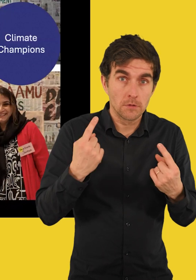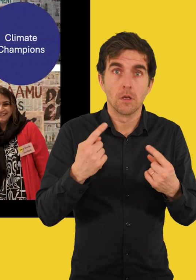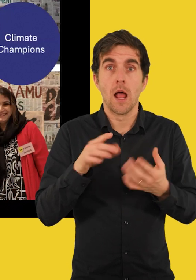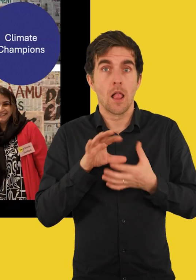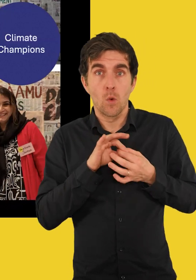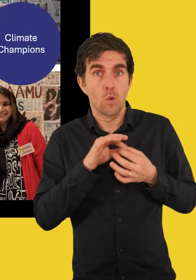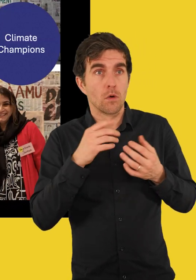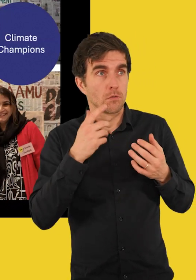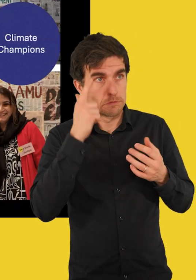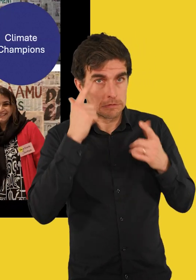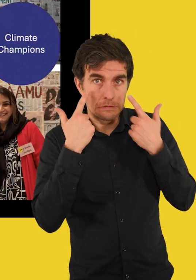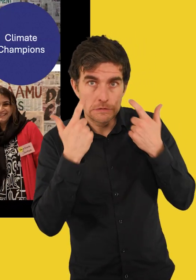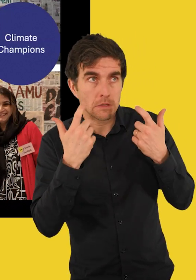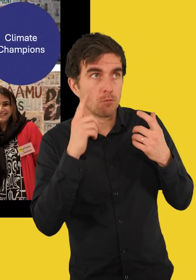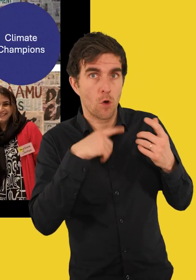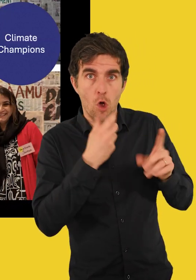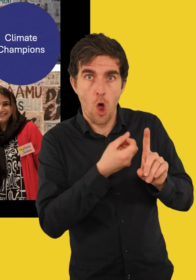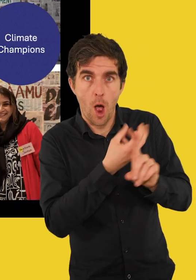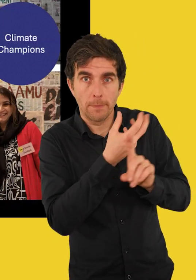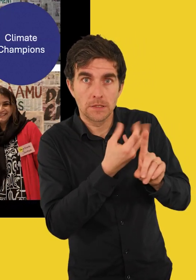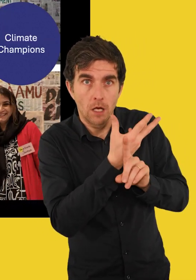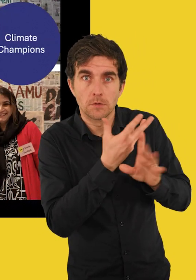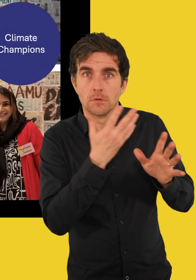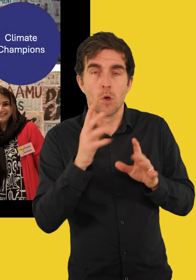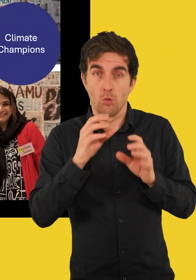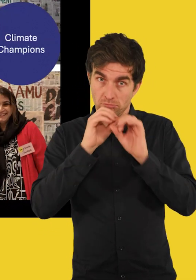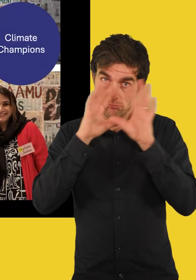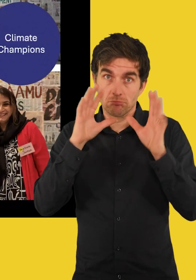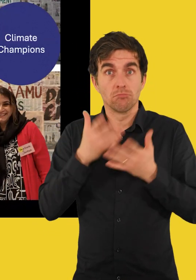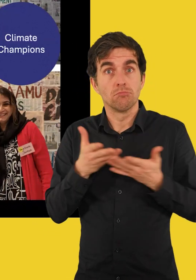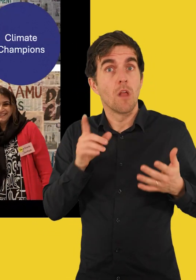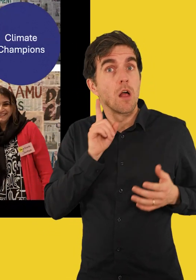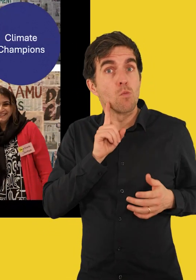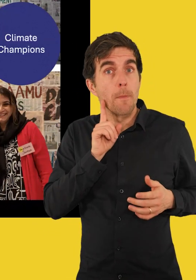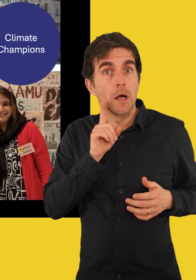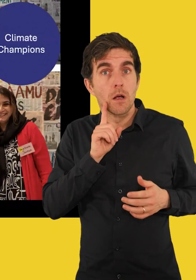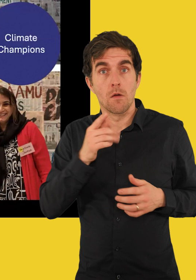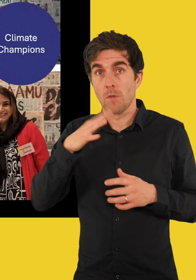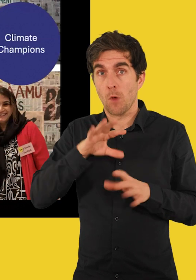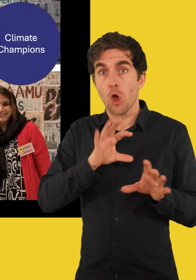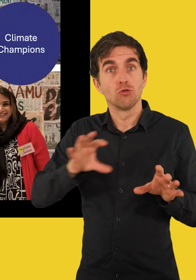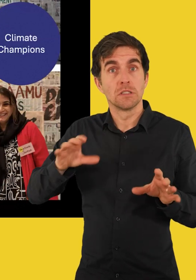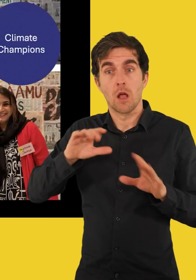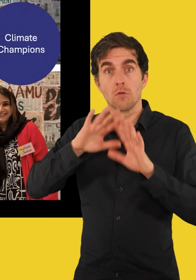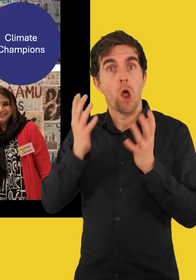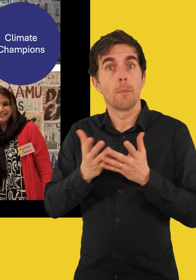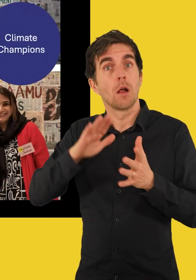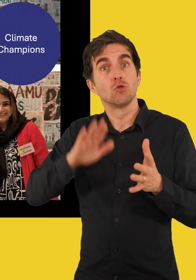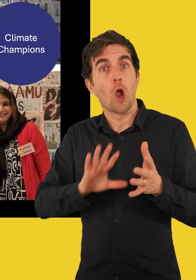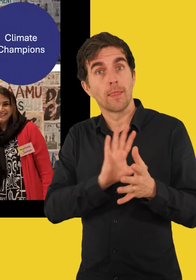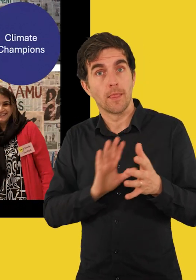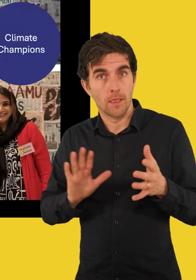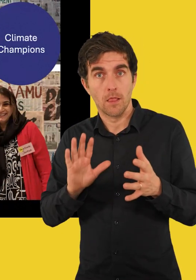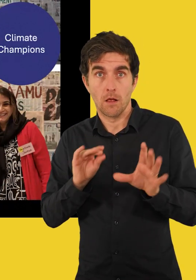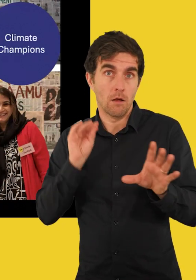impacts carbon contribution. You must imagine here that these are women coming from countries from the global